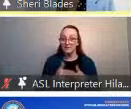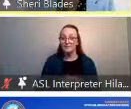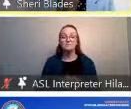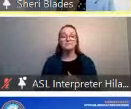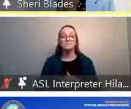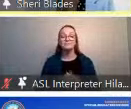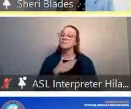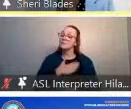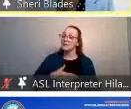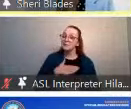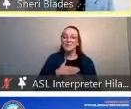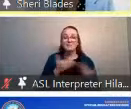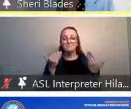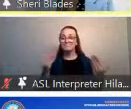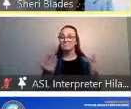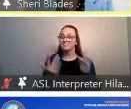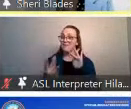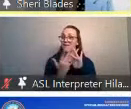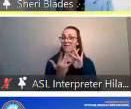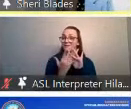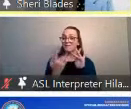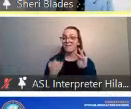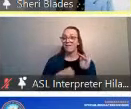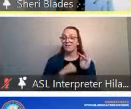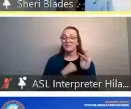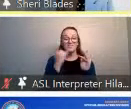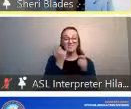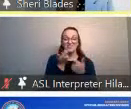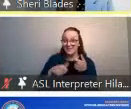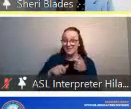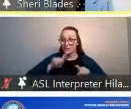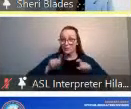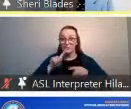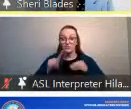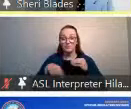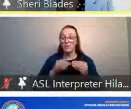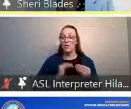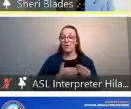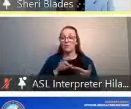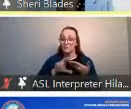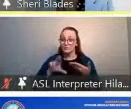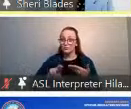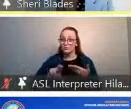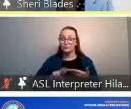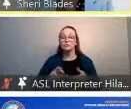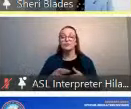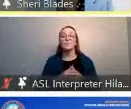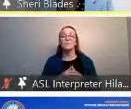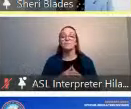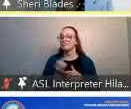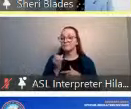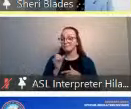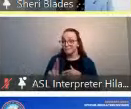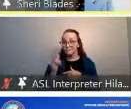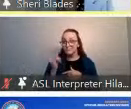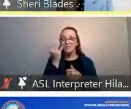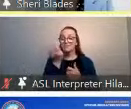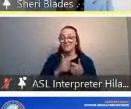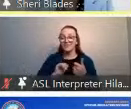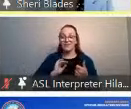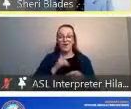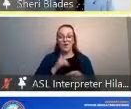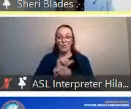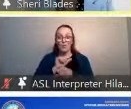Please feel free to contact us if you have any questions about the research we conducted or any of the work we do to